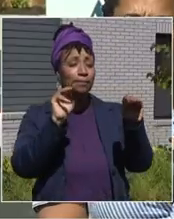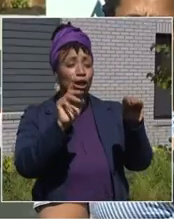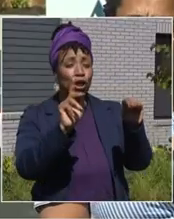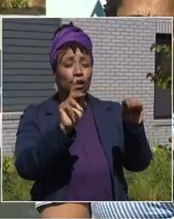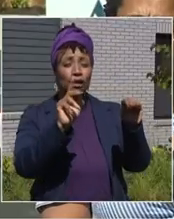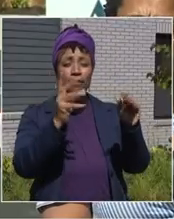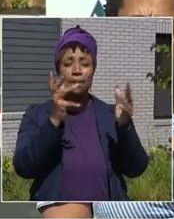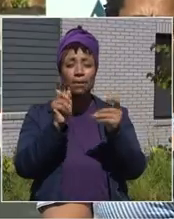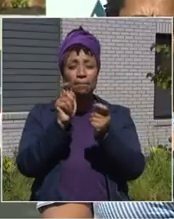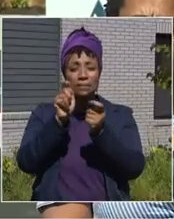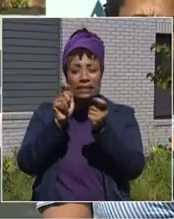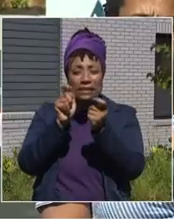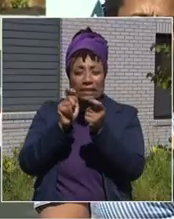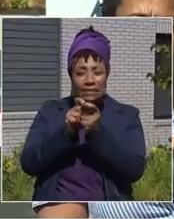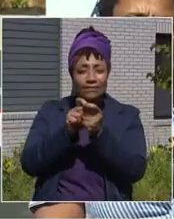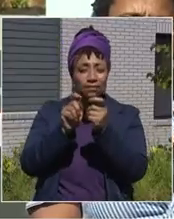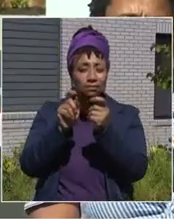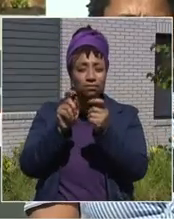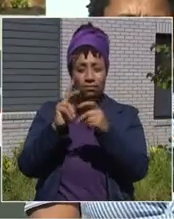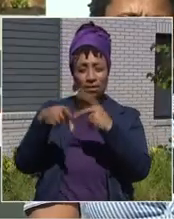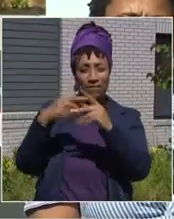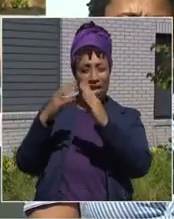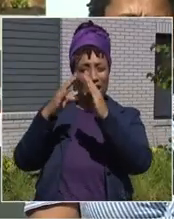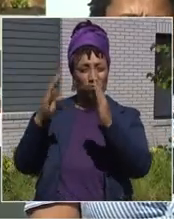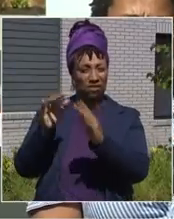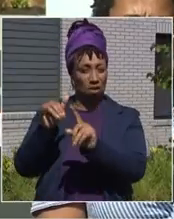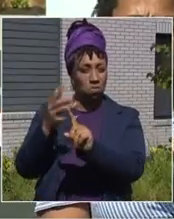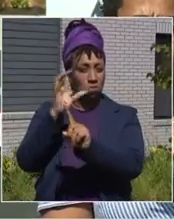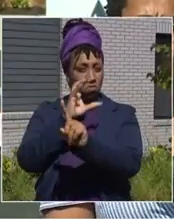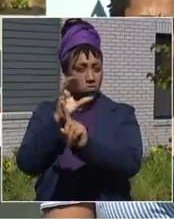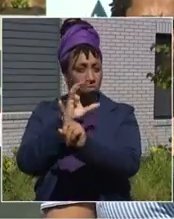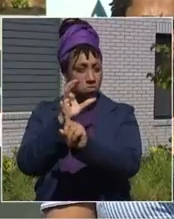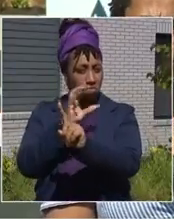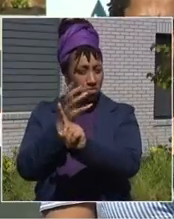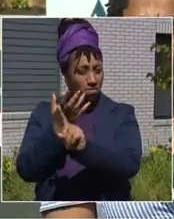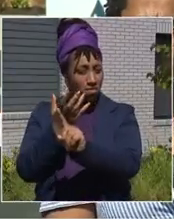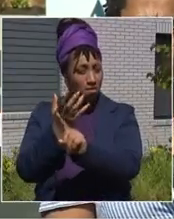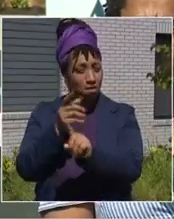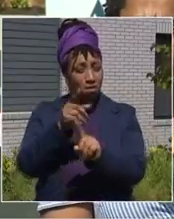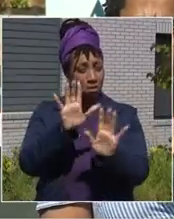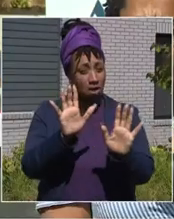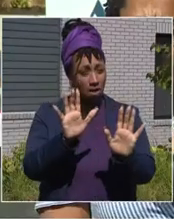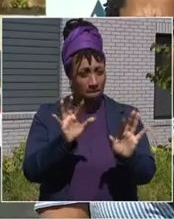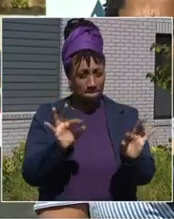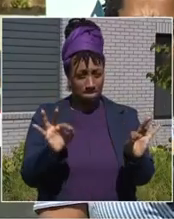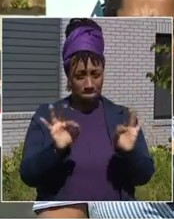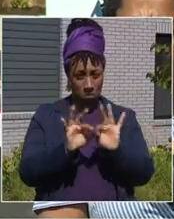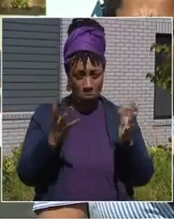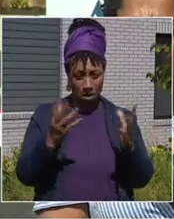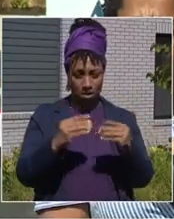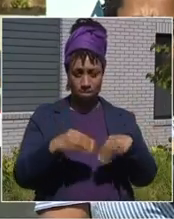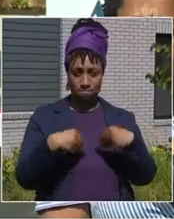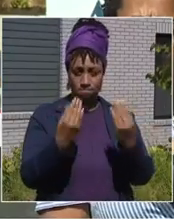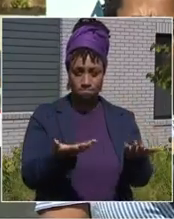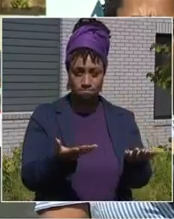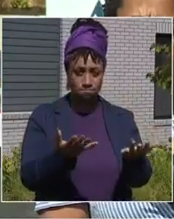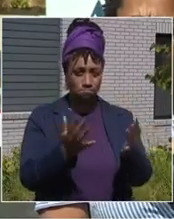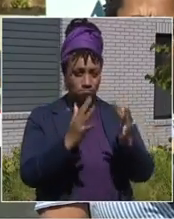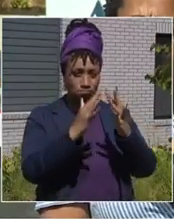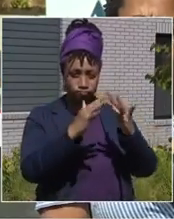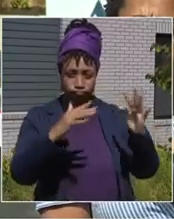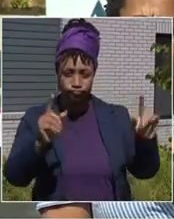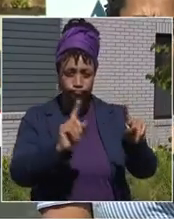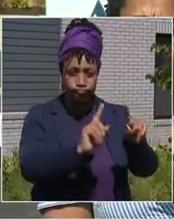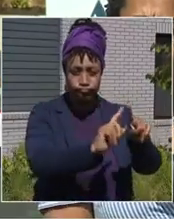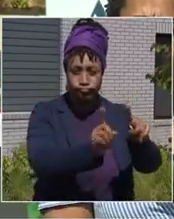important that we build units of all sizes, that we build single-family houses, single-family